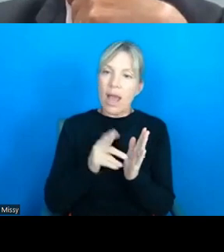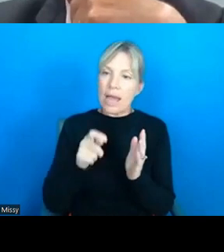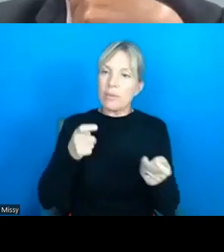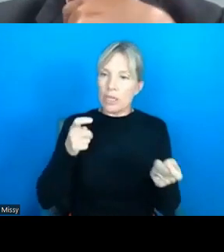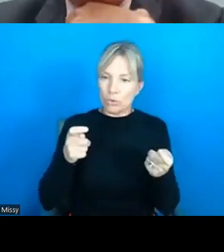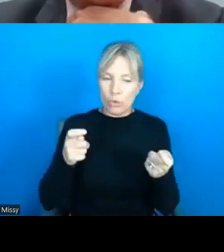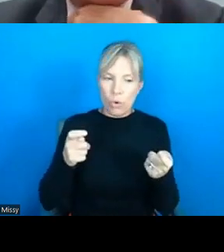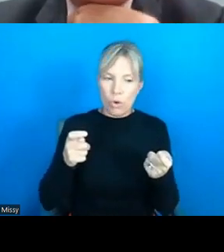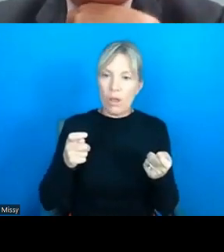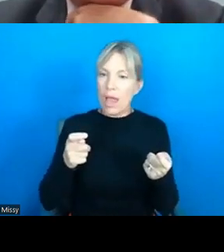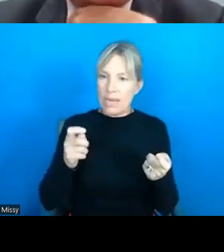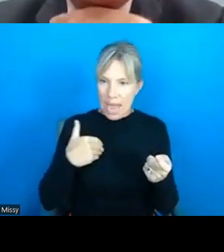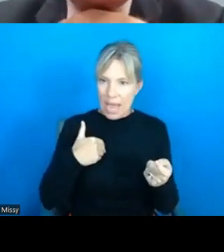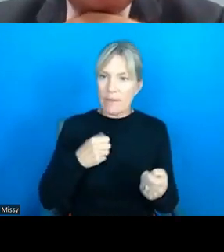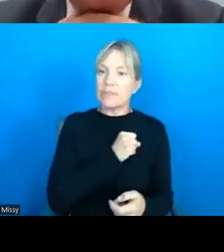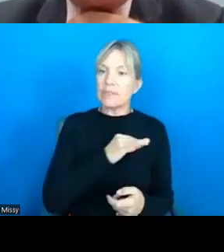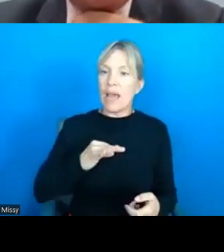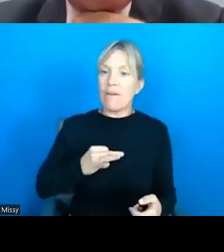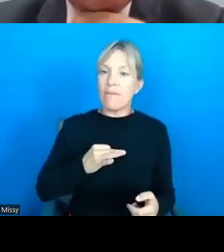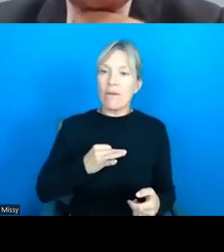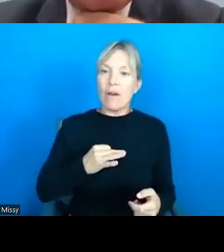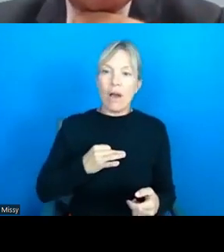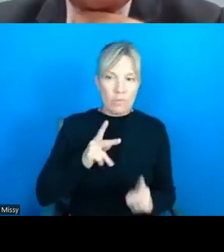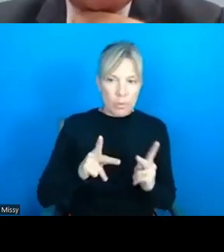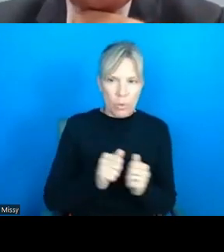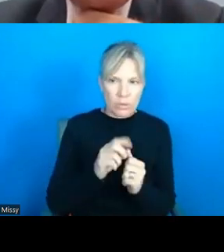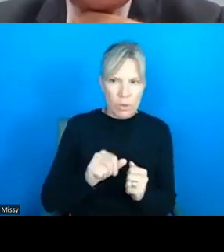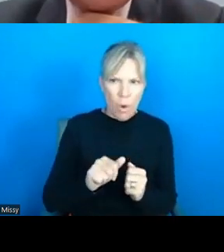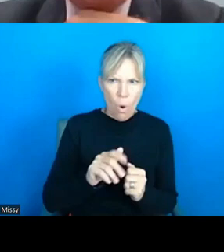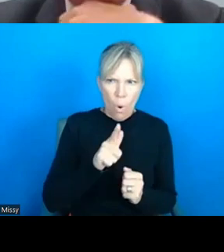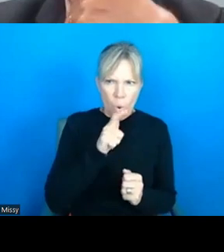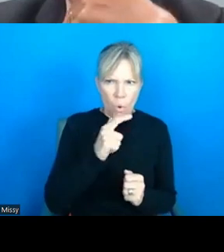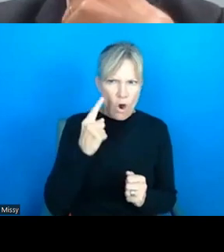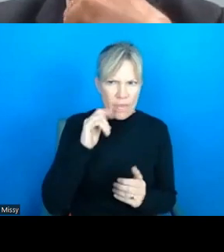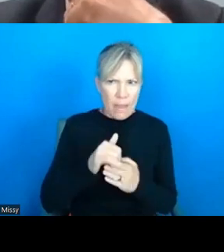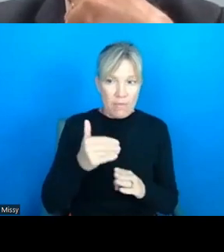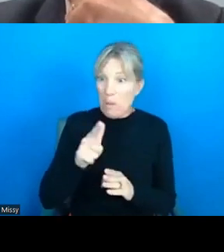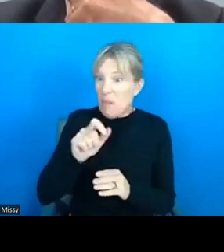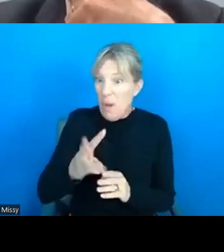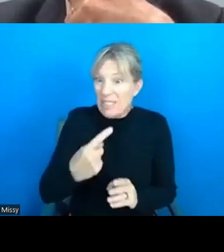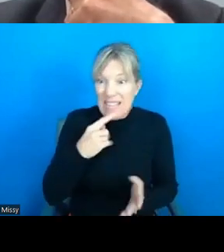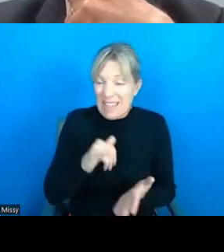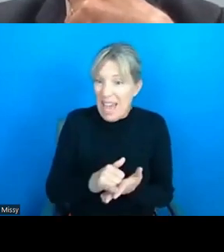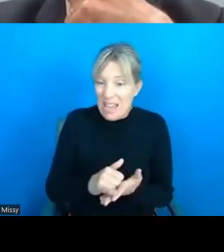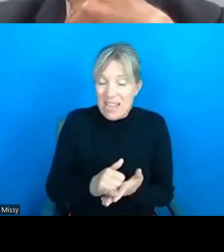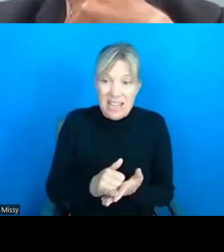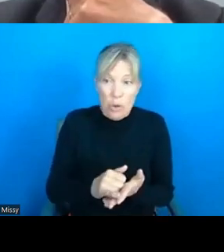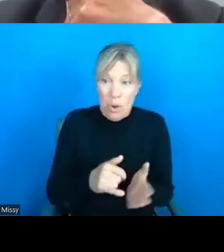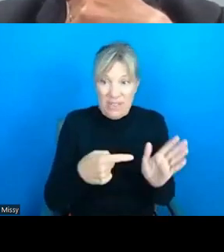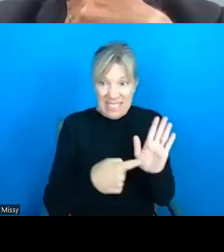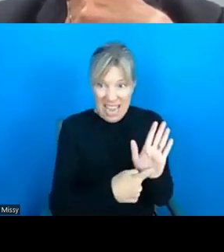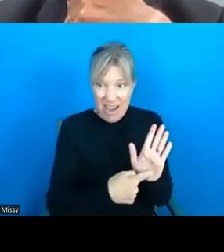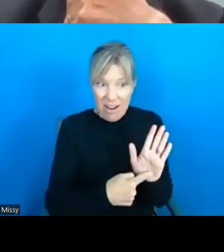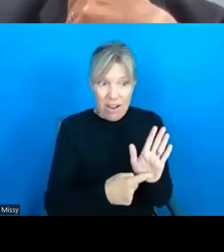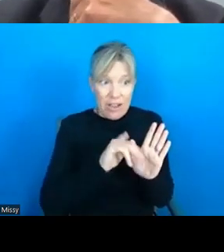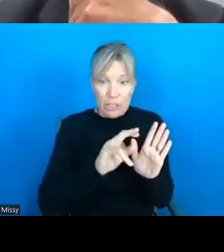controlled and staffed by people with disabilities. I mean, who ever heard of that? But this was in the law. So, John, if you put it there, thanks. I